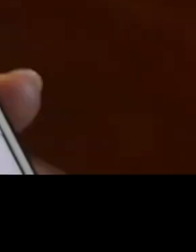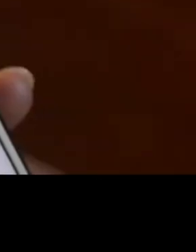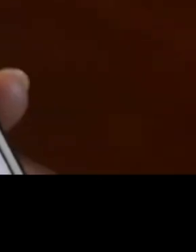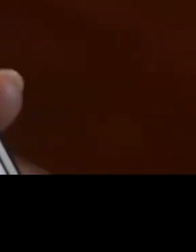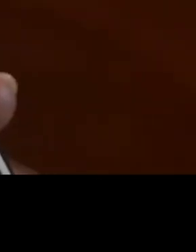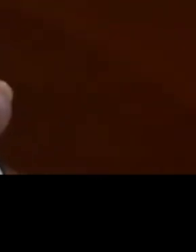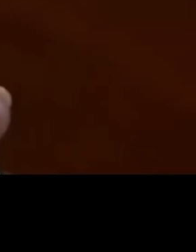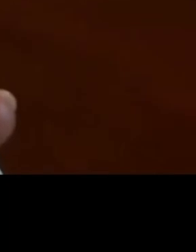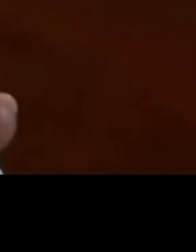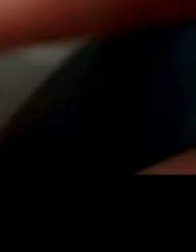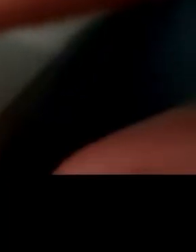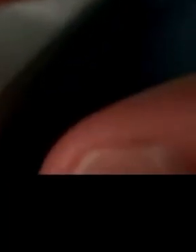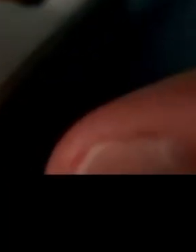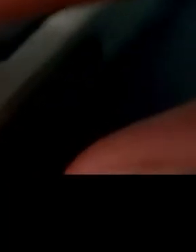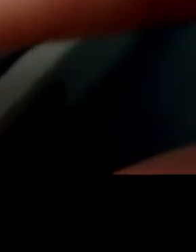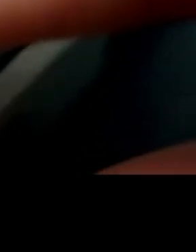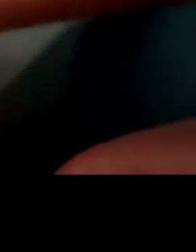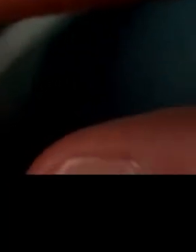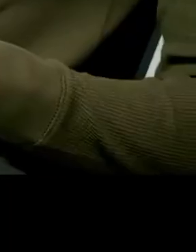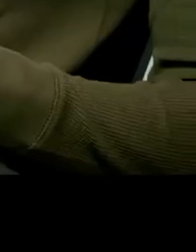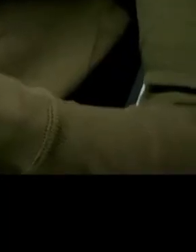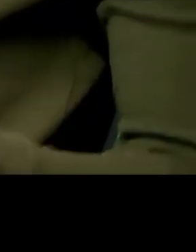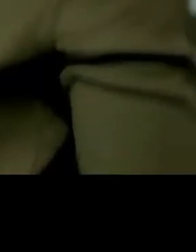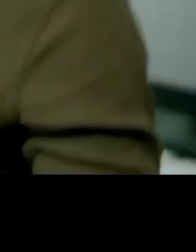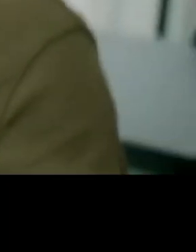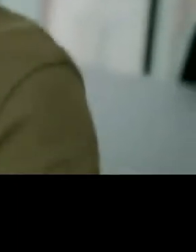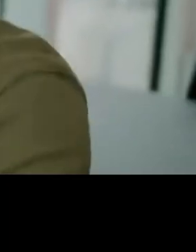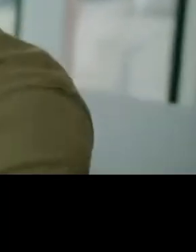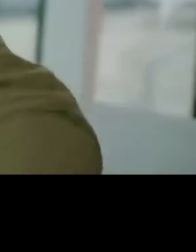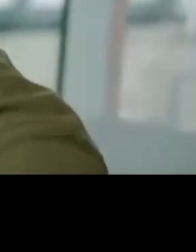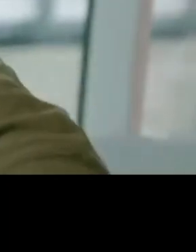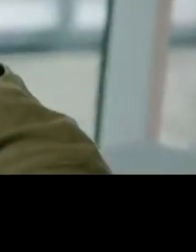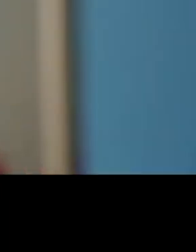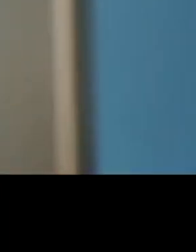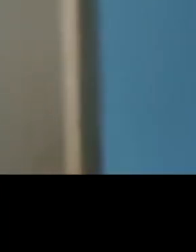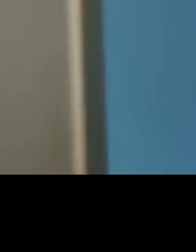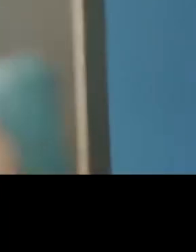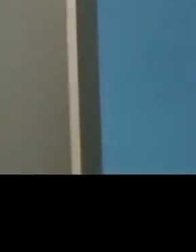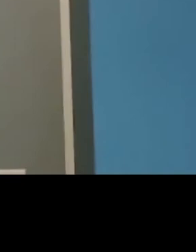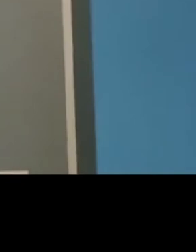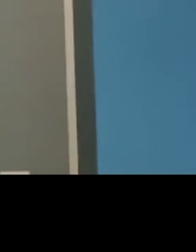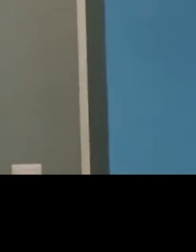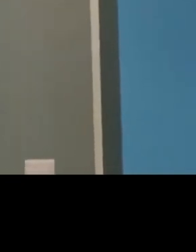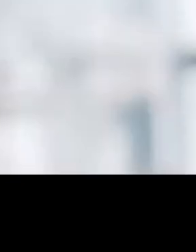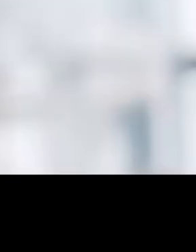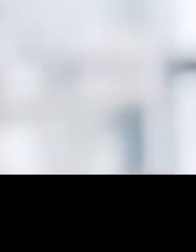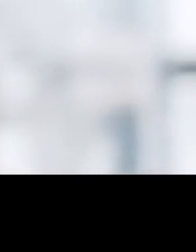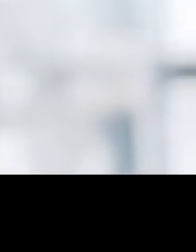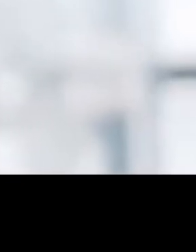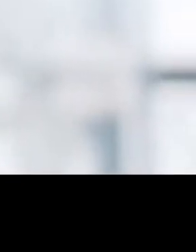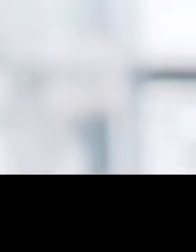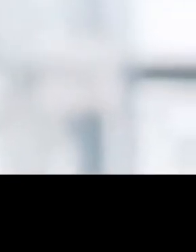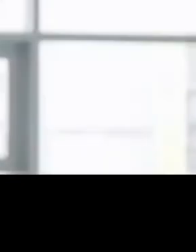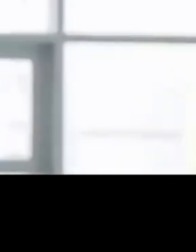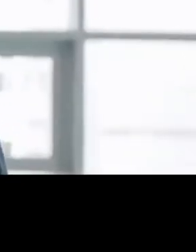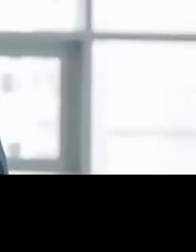Soup ingredients. It could also mean submitting an assignment just before the deadline. It could be sharing a laugh with a